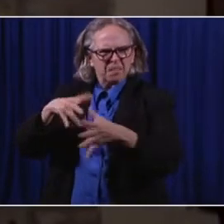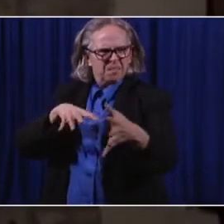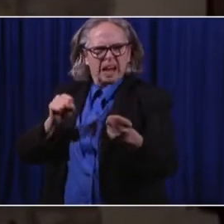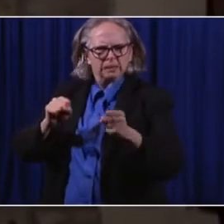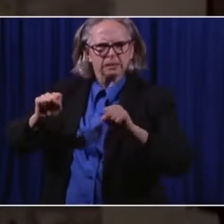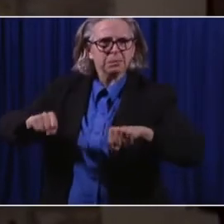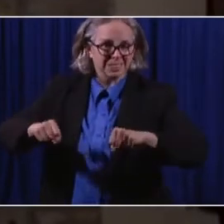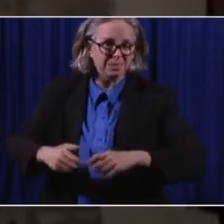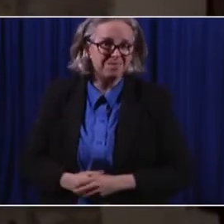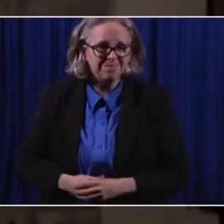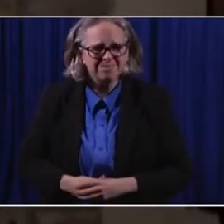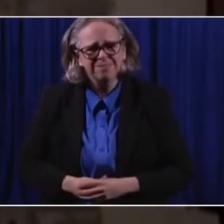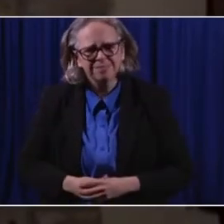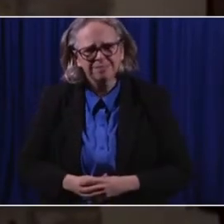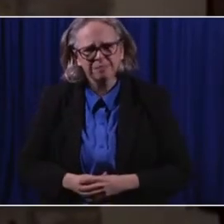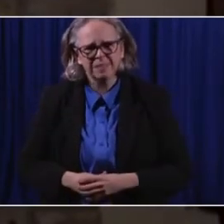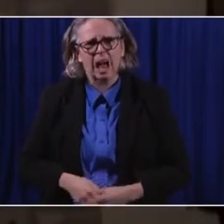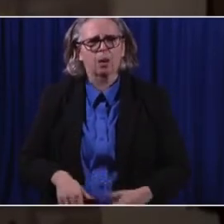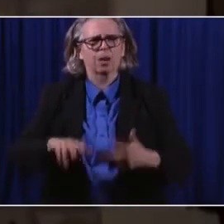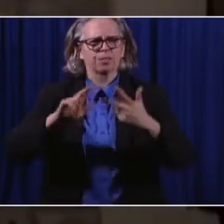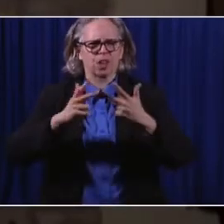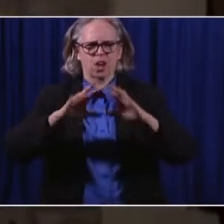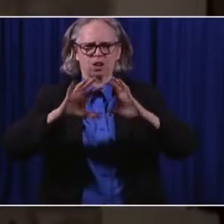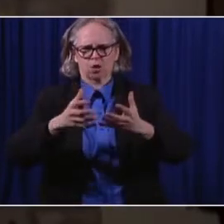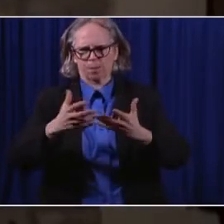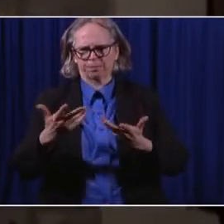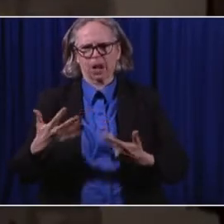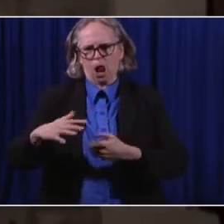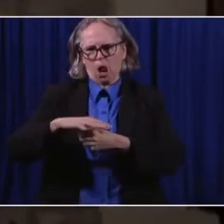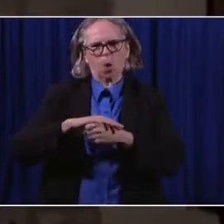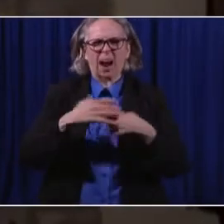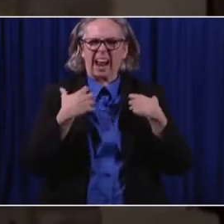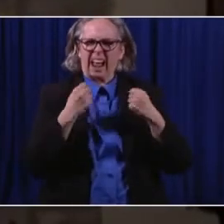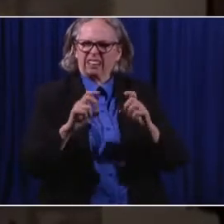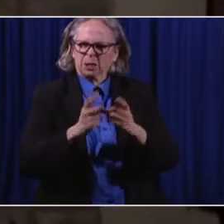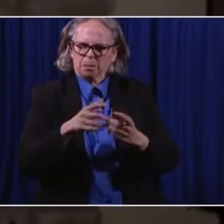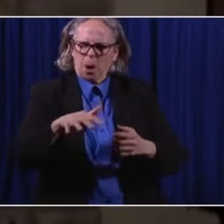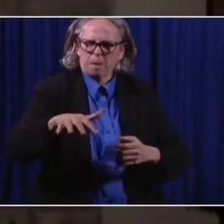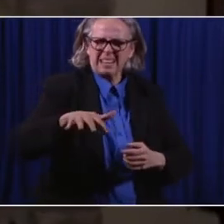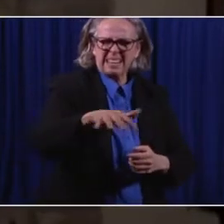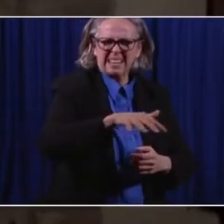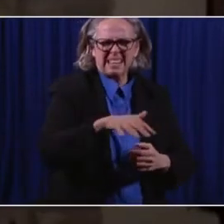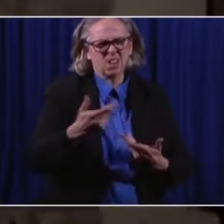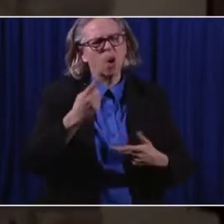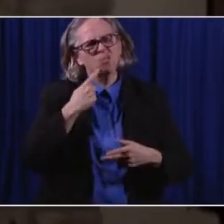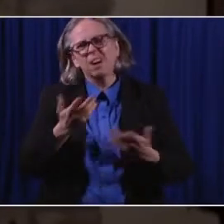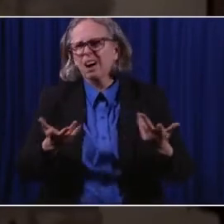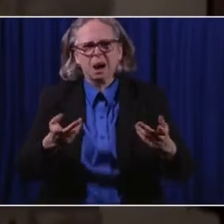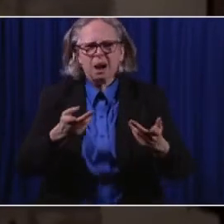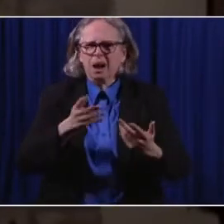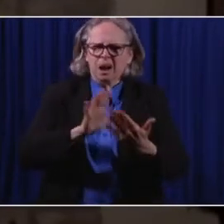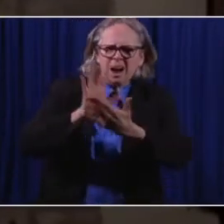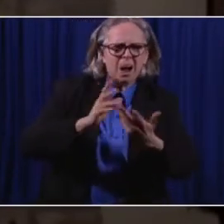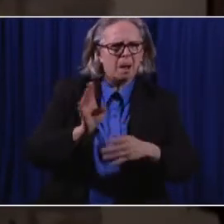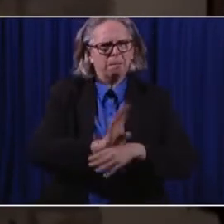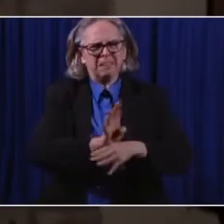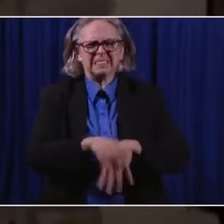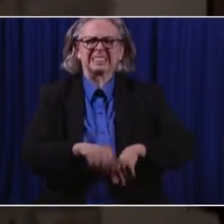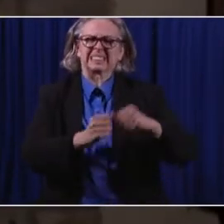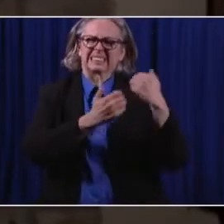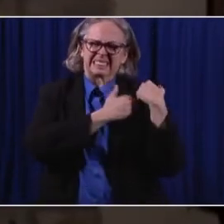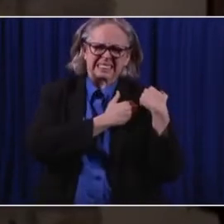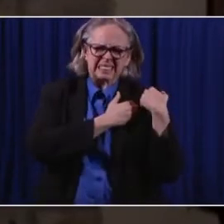health departments, and they're busy. They continue to do the tracing. They continue to do all their things that local health